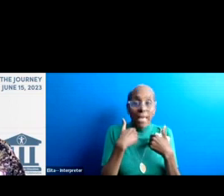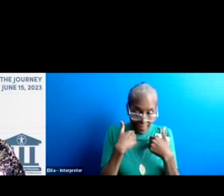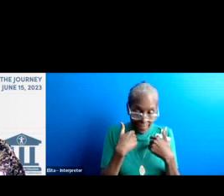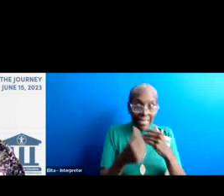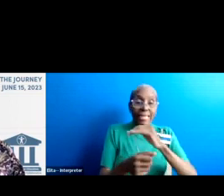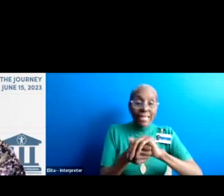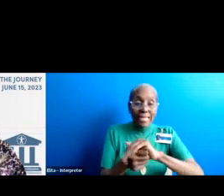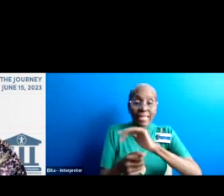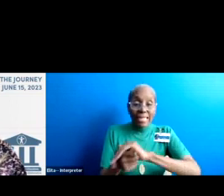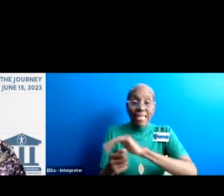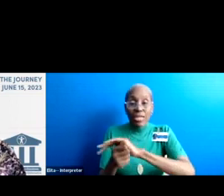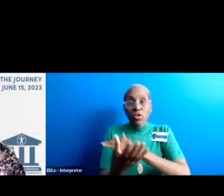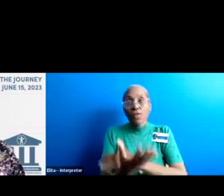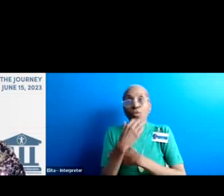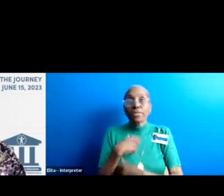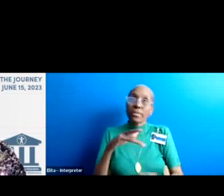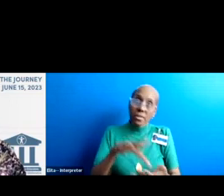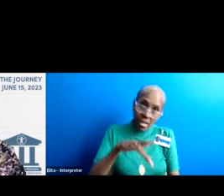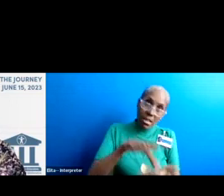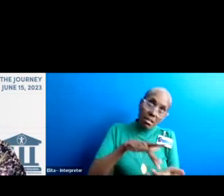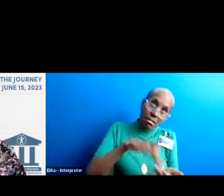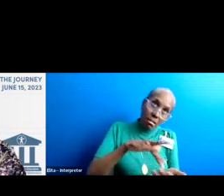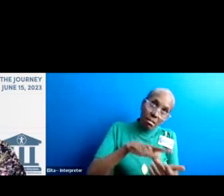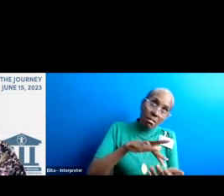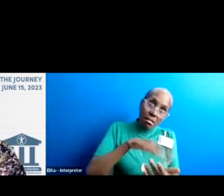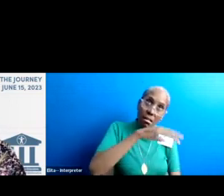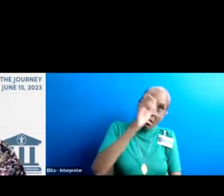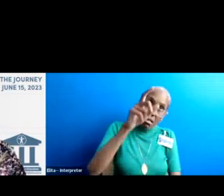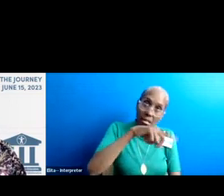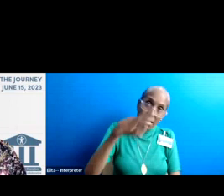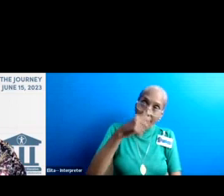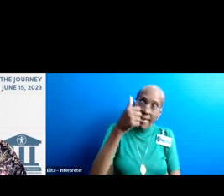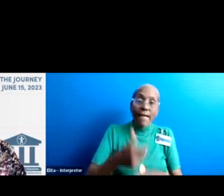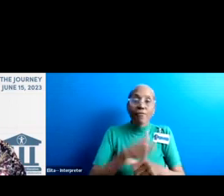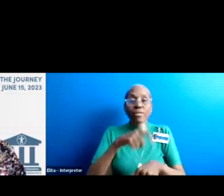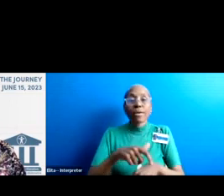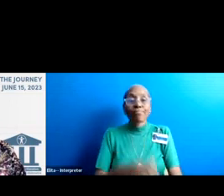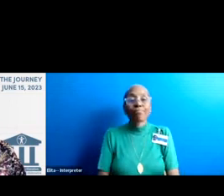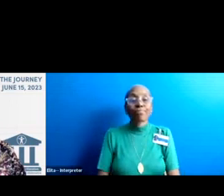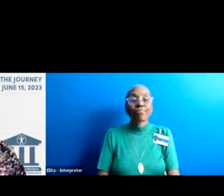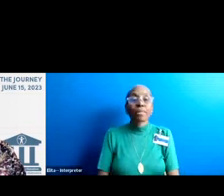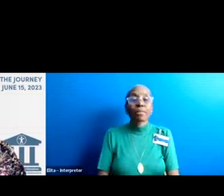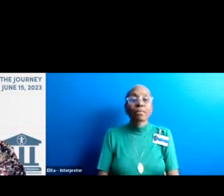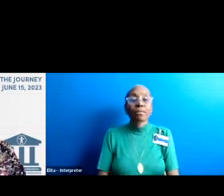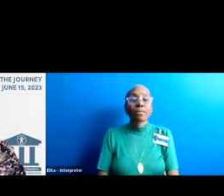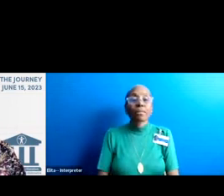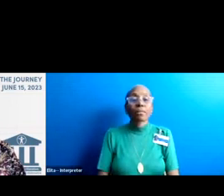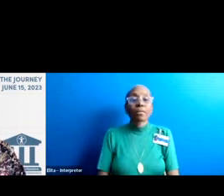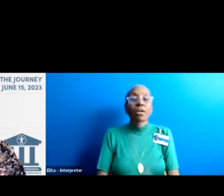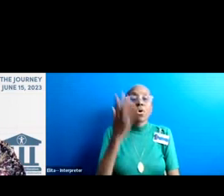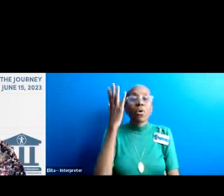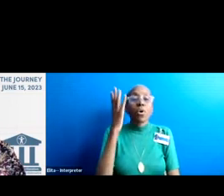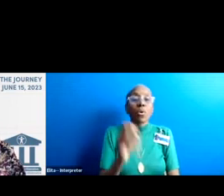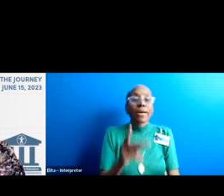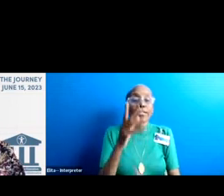hidden things, I am forced to go through it every time if I am a keyboard user. All right, well, I finally get here. Okay, well, after I